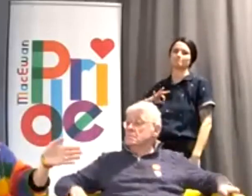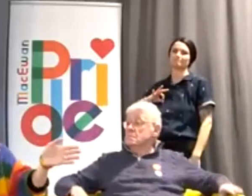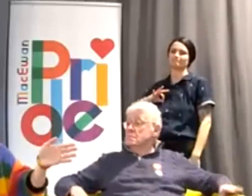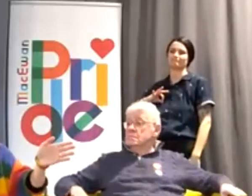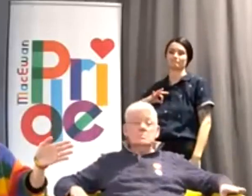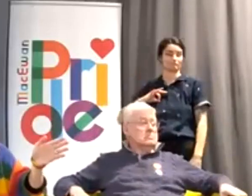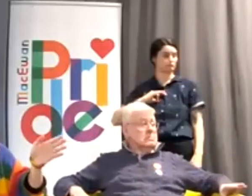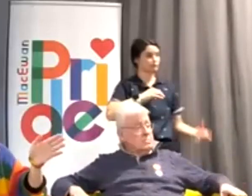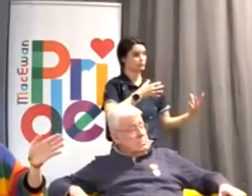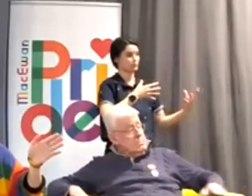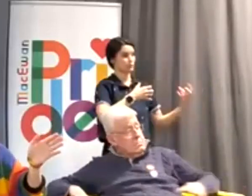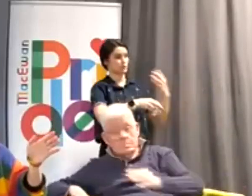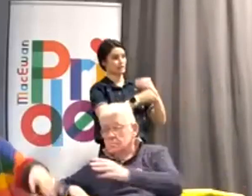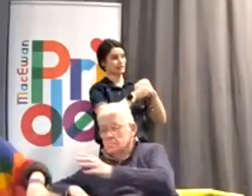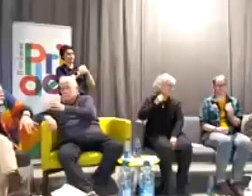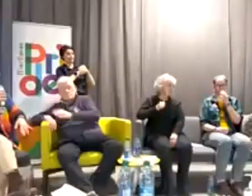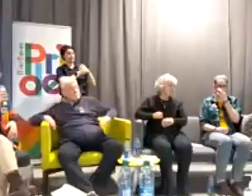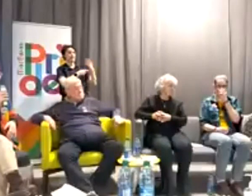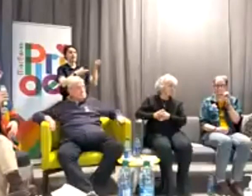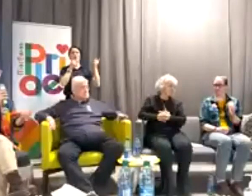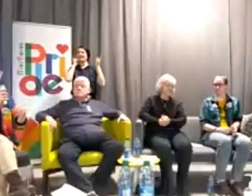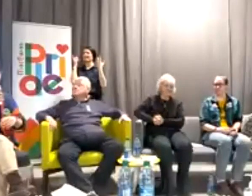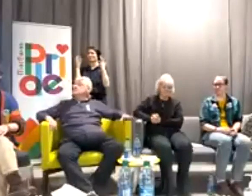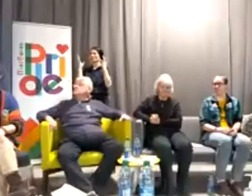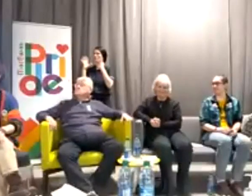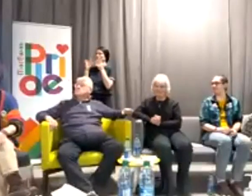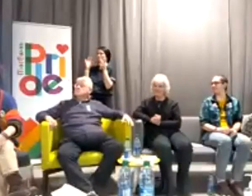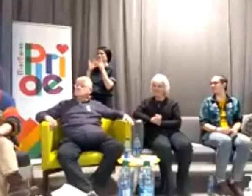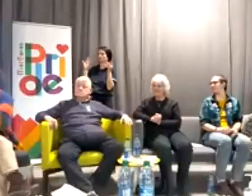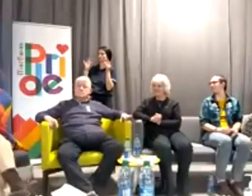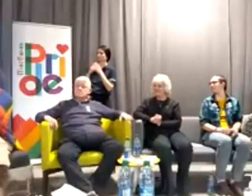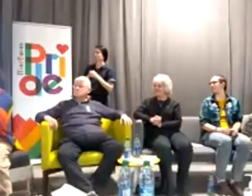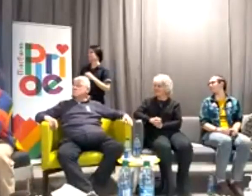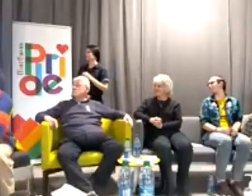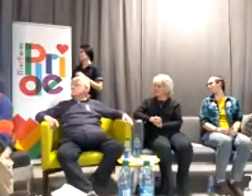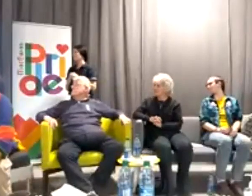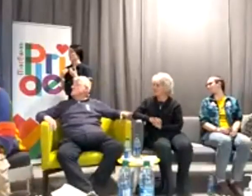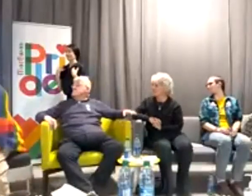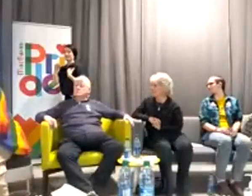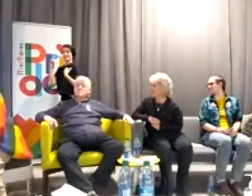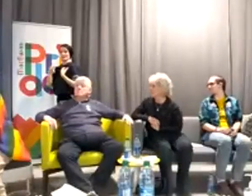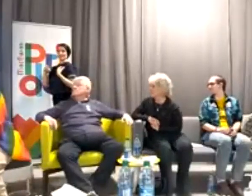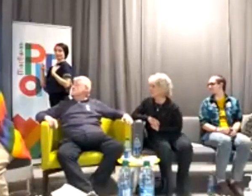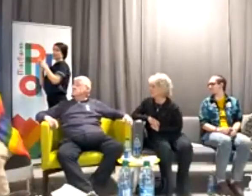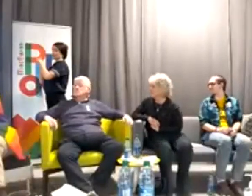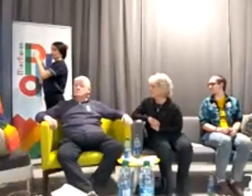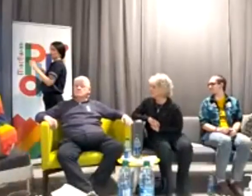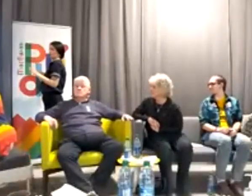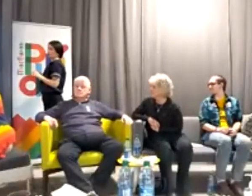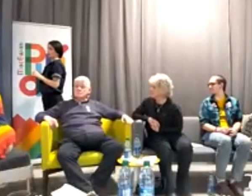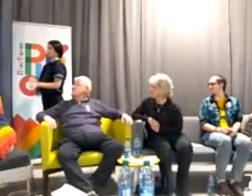Did you have something you wanted to add, or? I think Just everyone's kind of adjust. said everything. Yes, that's what I was about to just turn around to